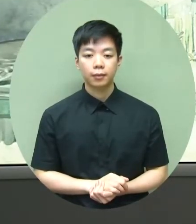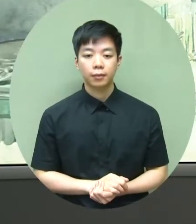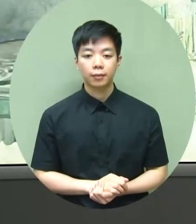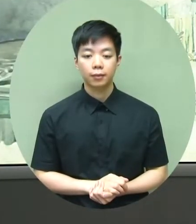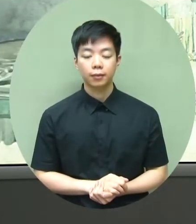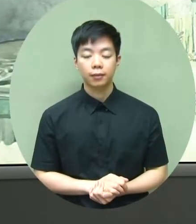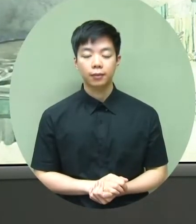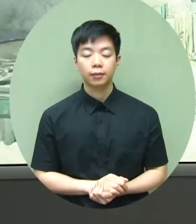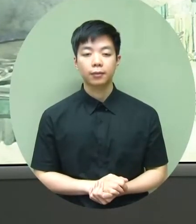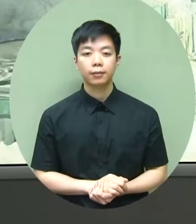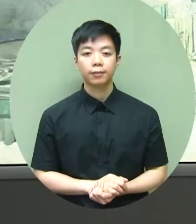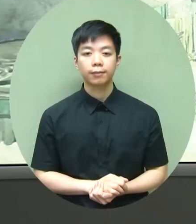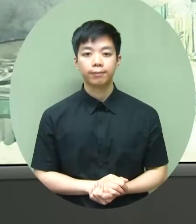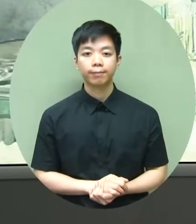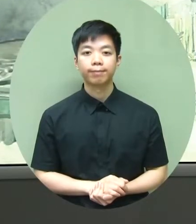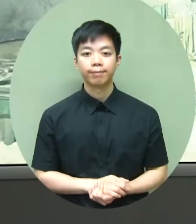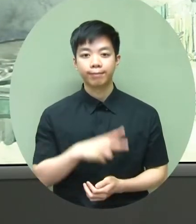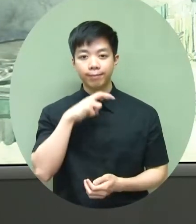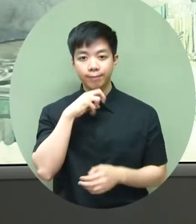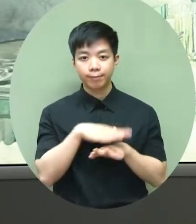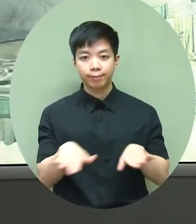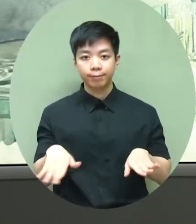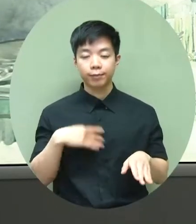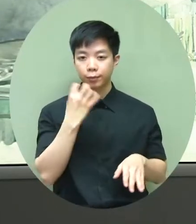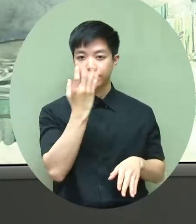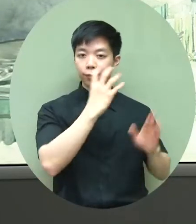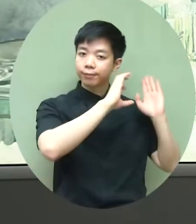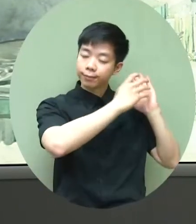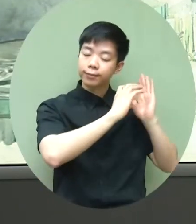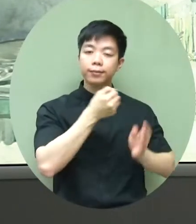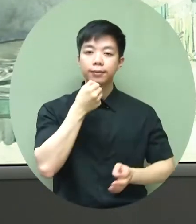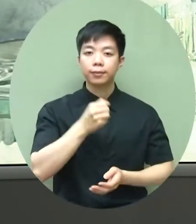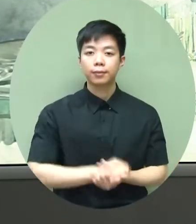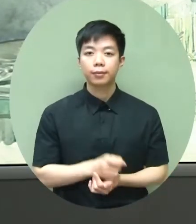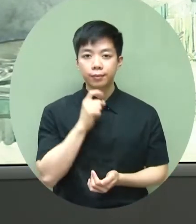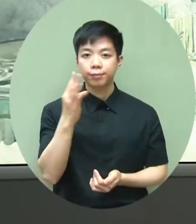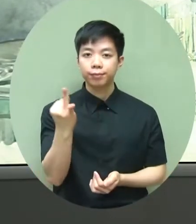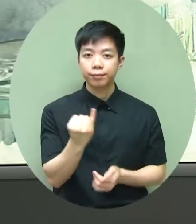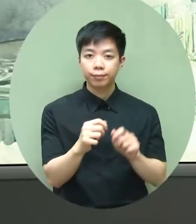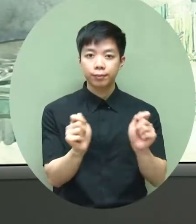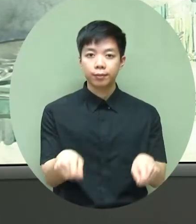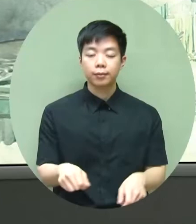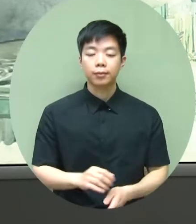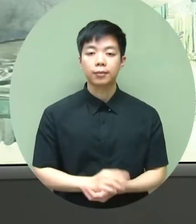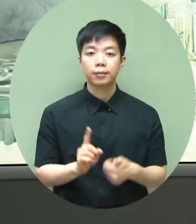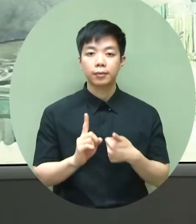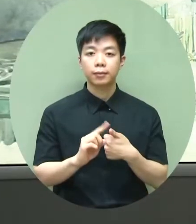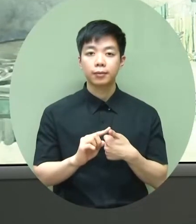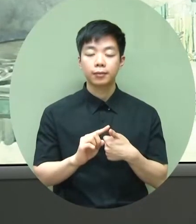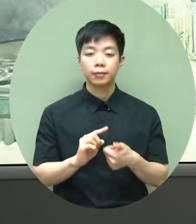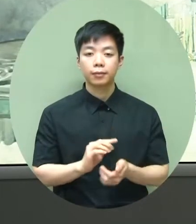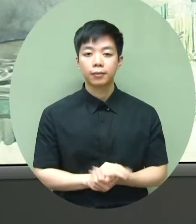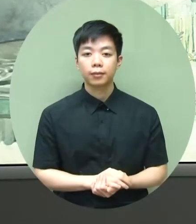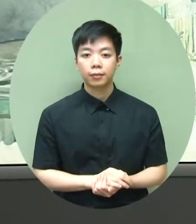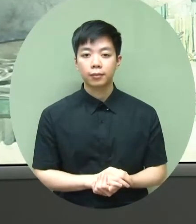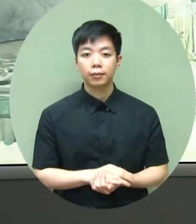Good afternoon from RTHK. So a few questions. First is, how much of a surge in passengers is the MTR